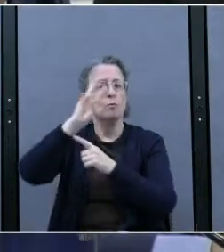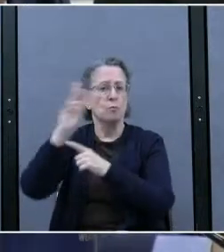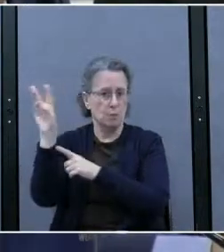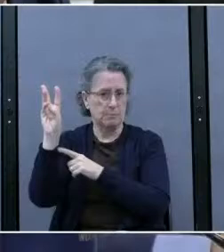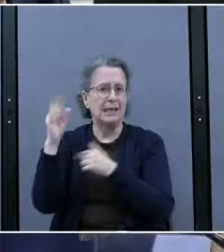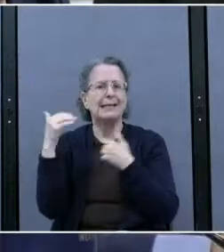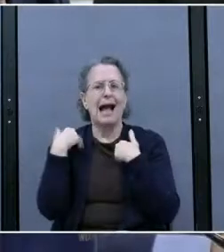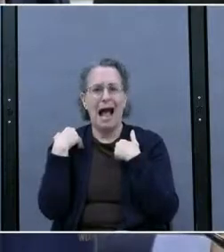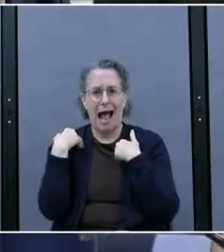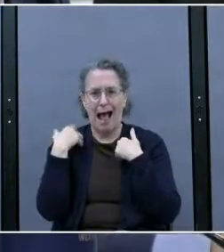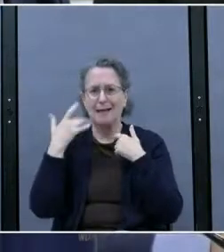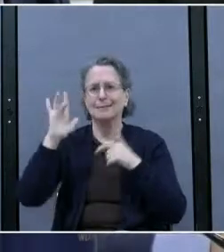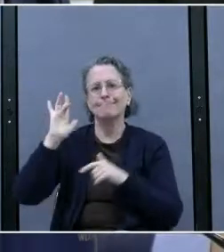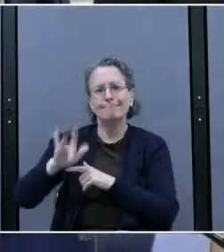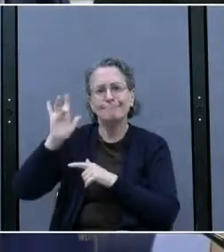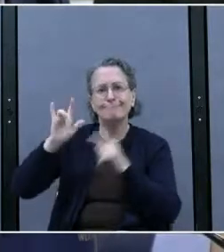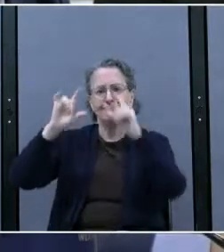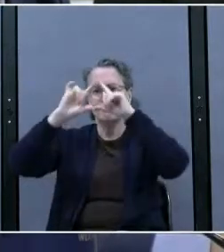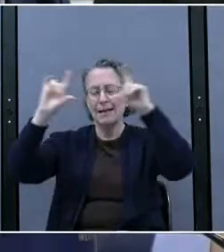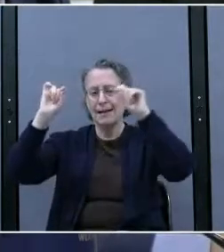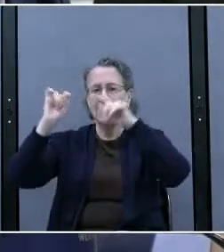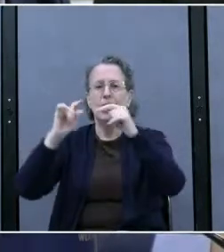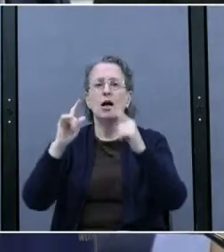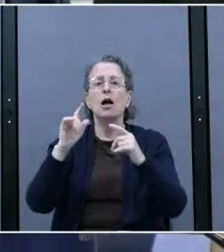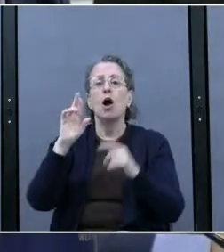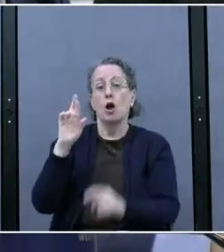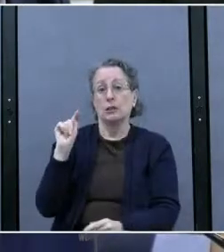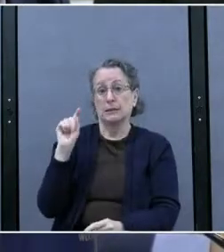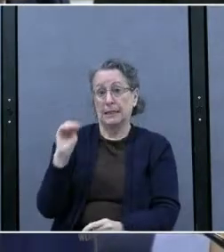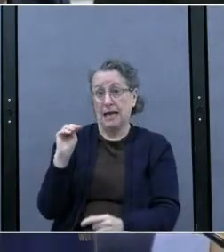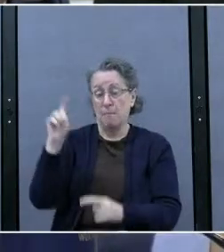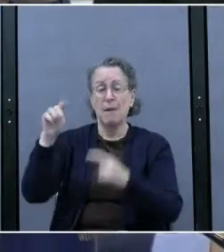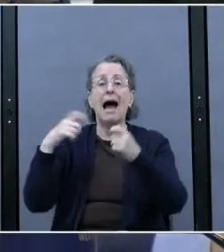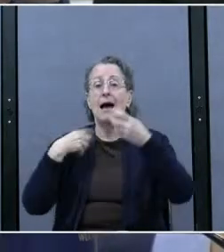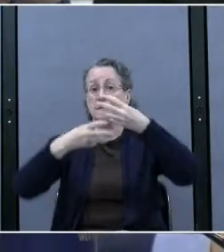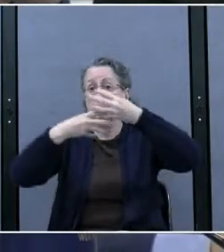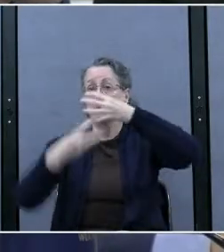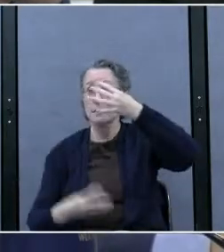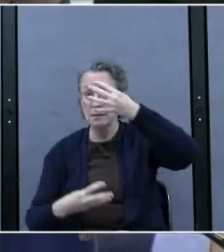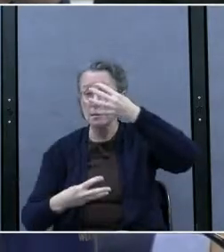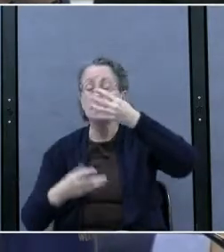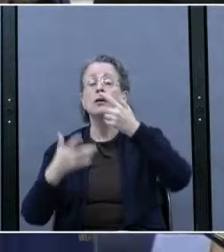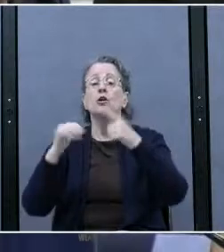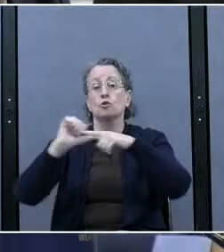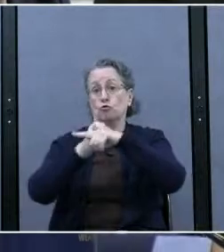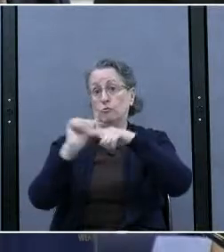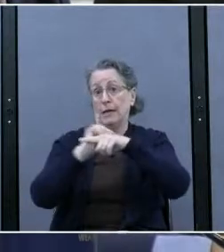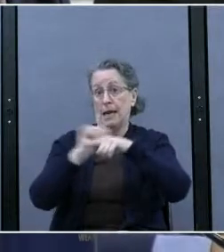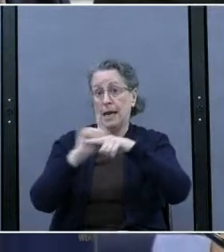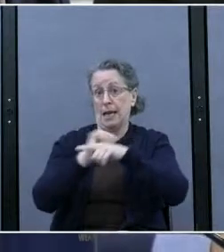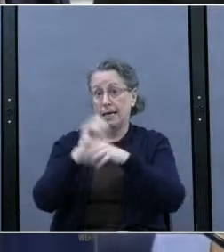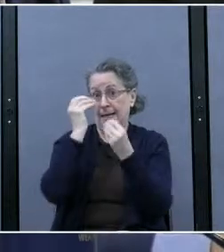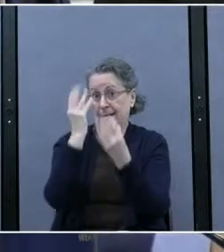section, and there's actually a whole subsection for training and information. And so it's not only that video, which